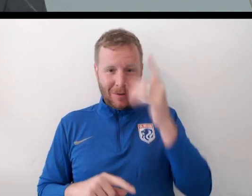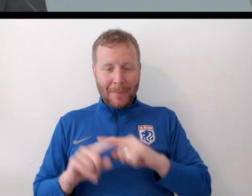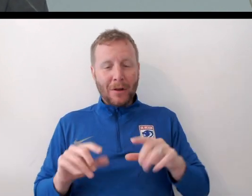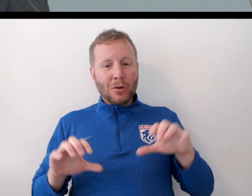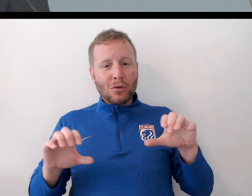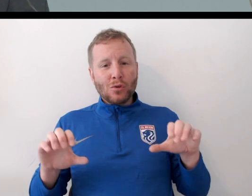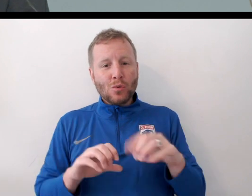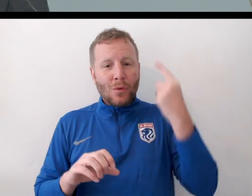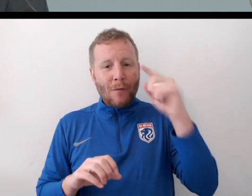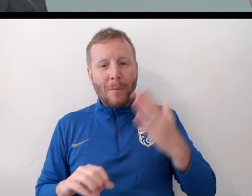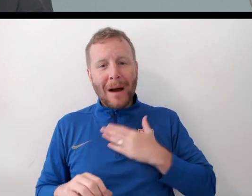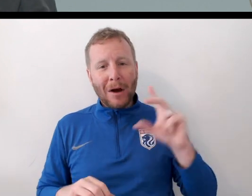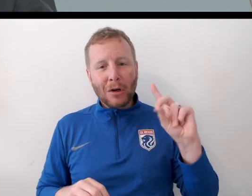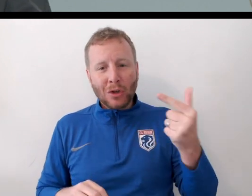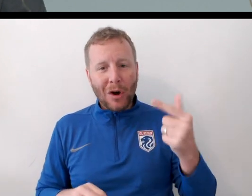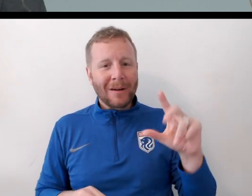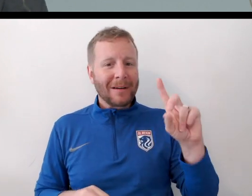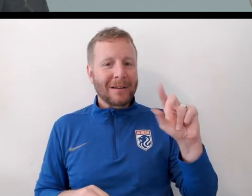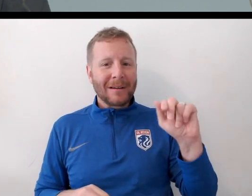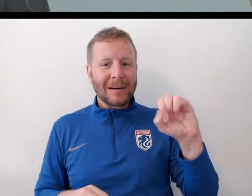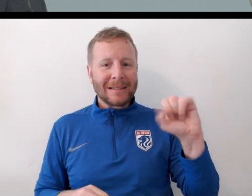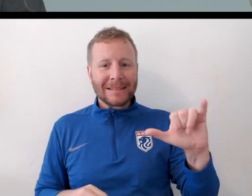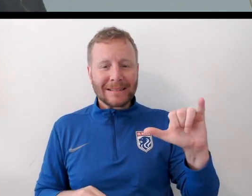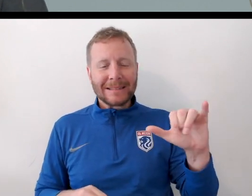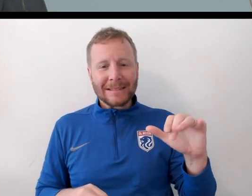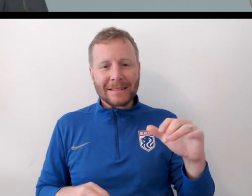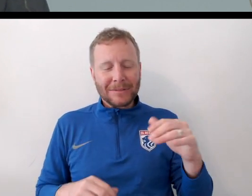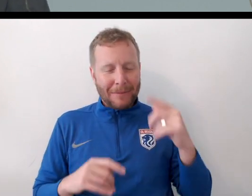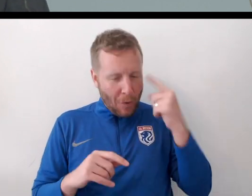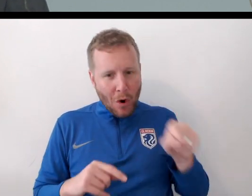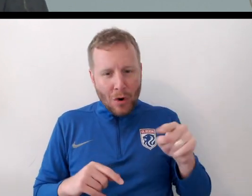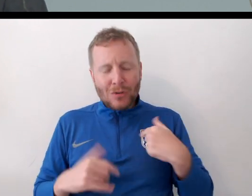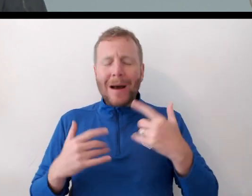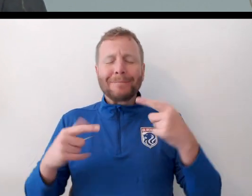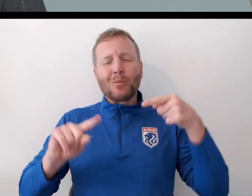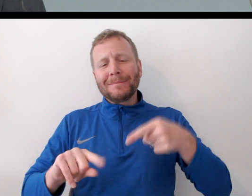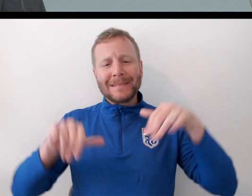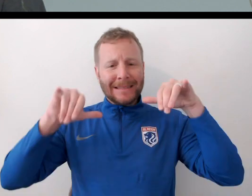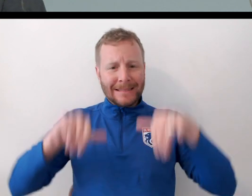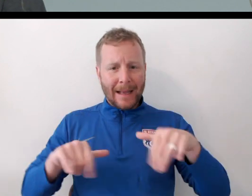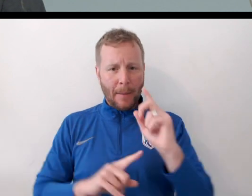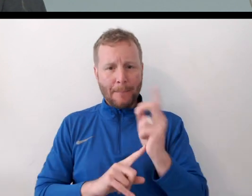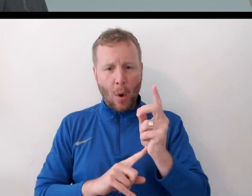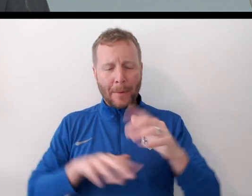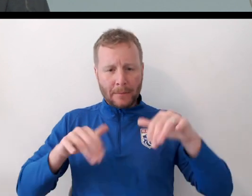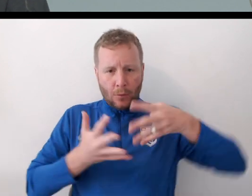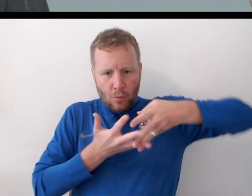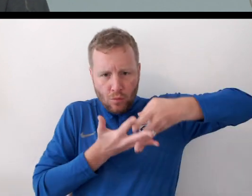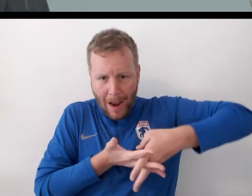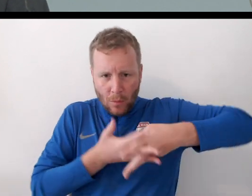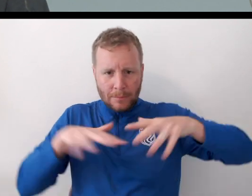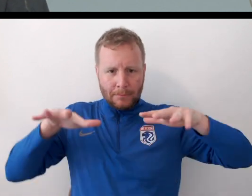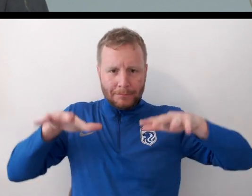for Daisy, who's my dog, and Lou. Yeah, so I just need to stay present. I wanted to just not get too caught up in the